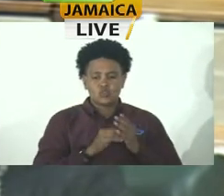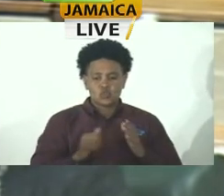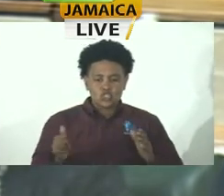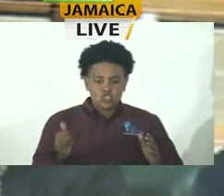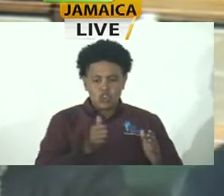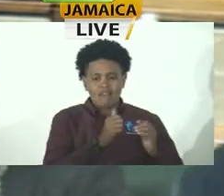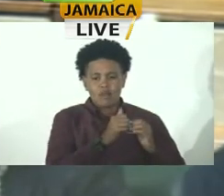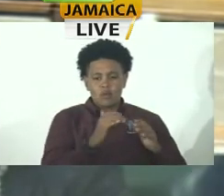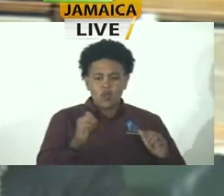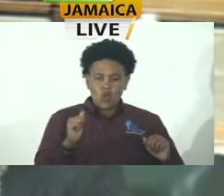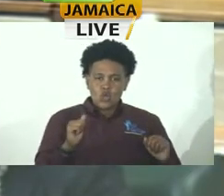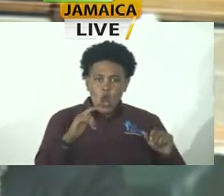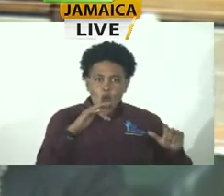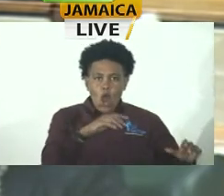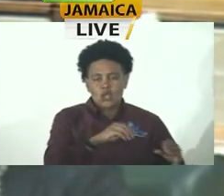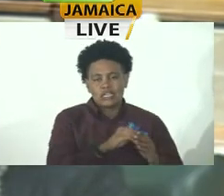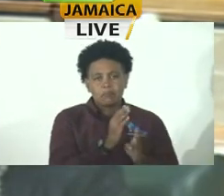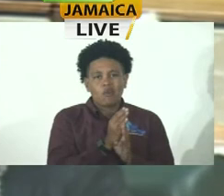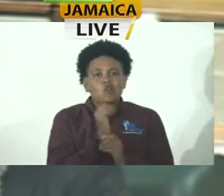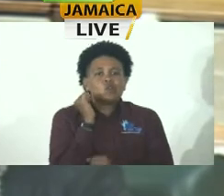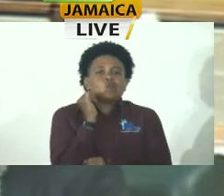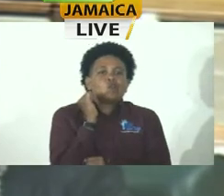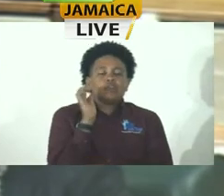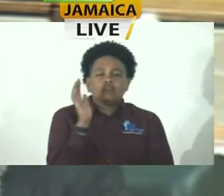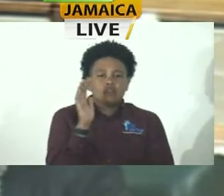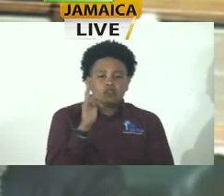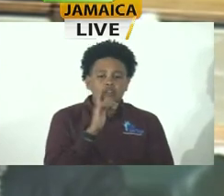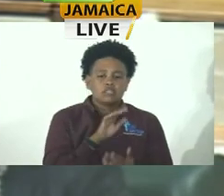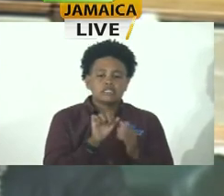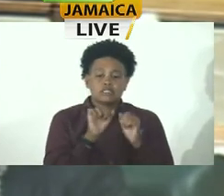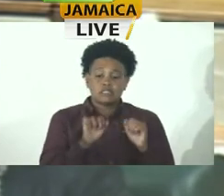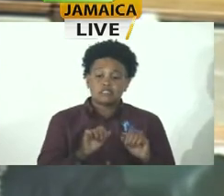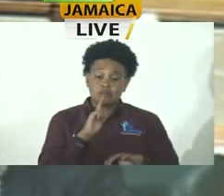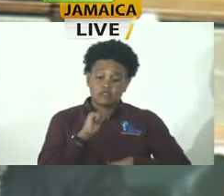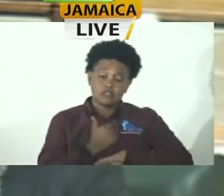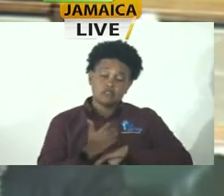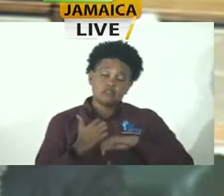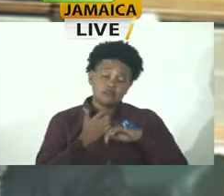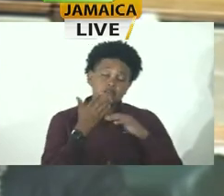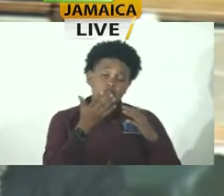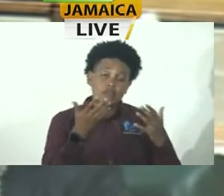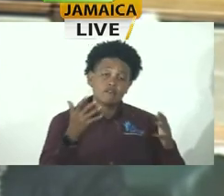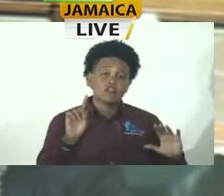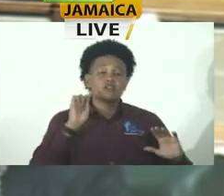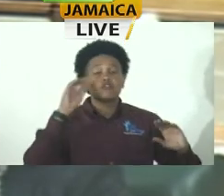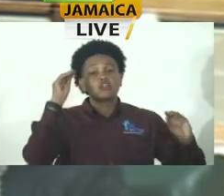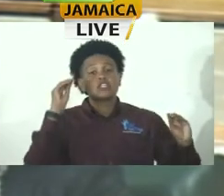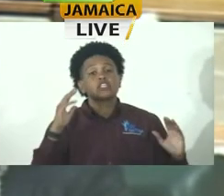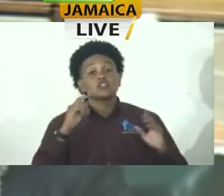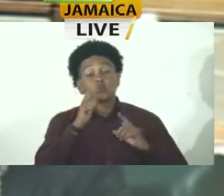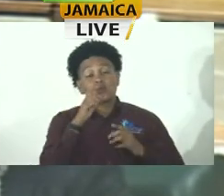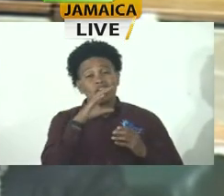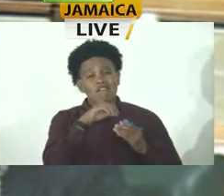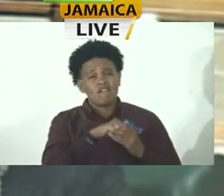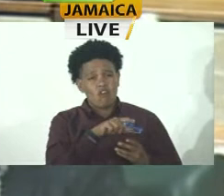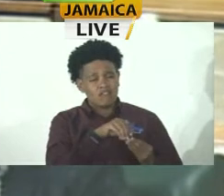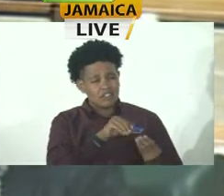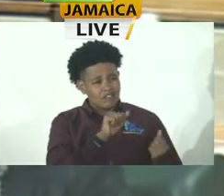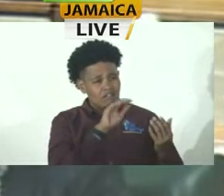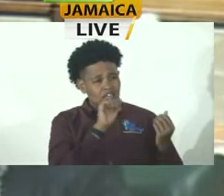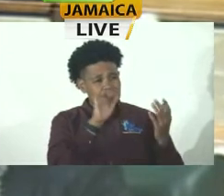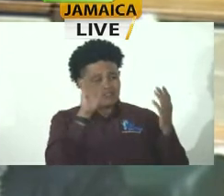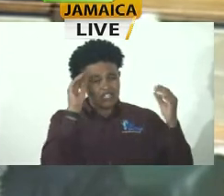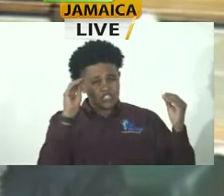the consideration systems are in place for the teachers involved in face-to-face